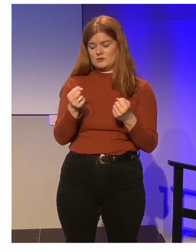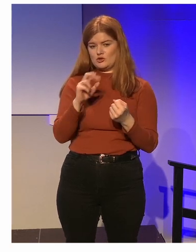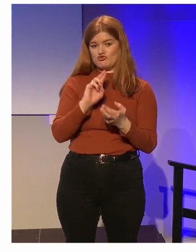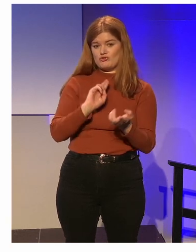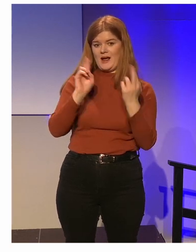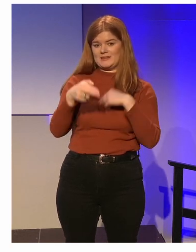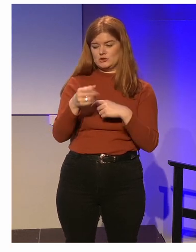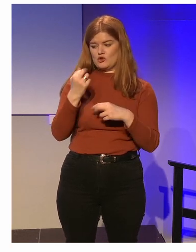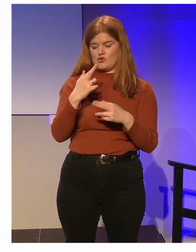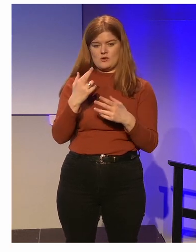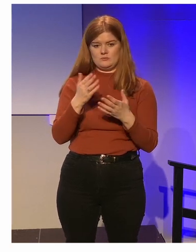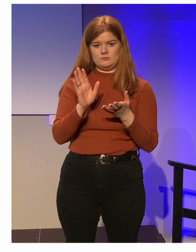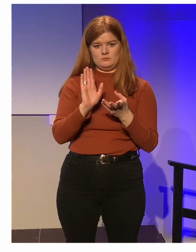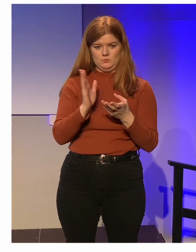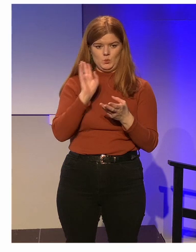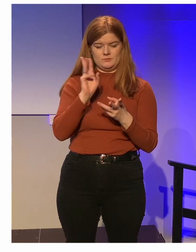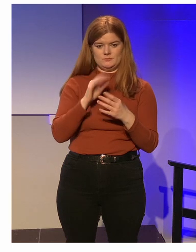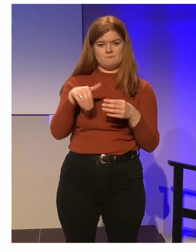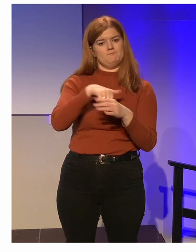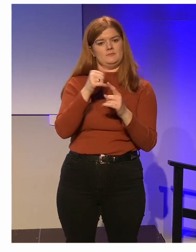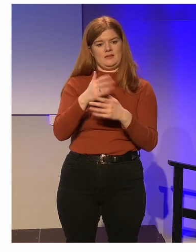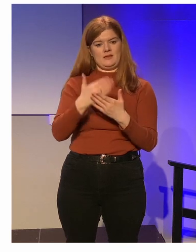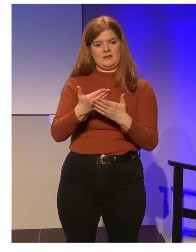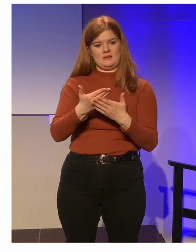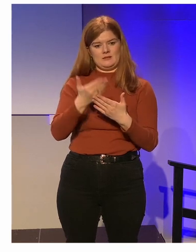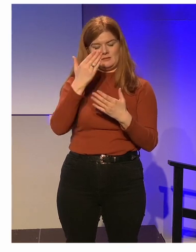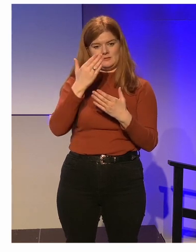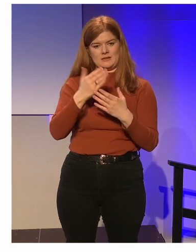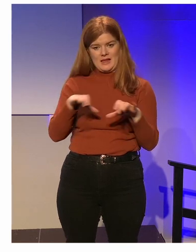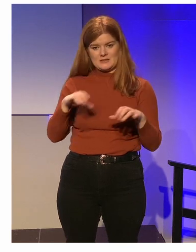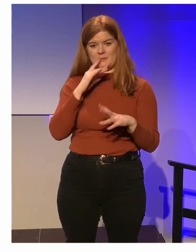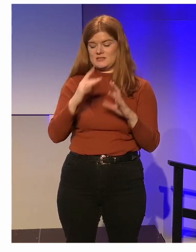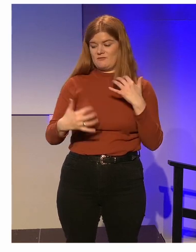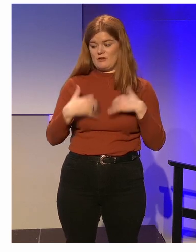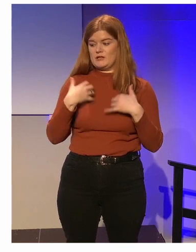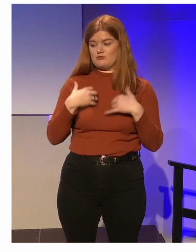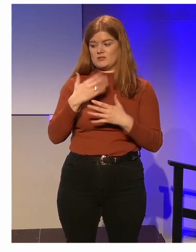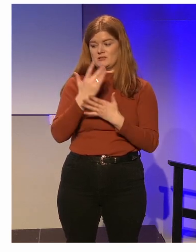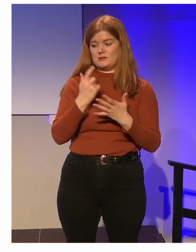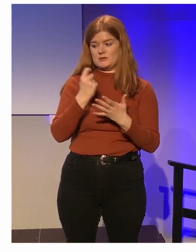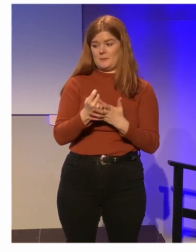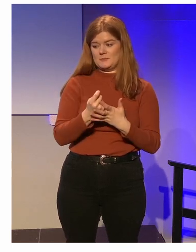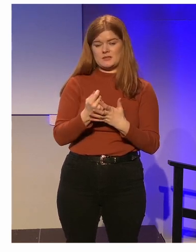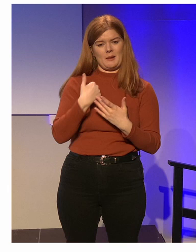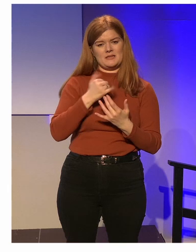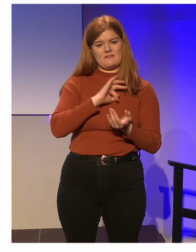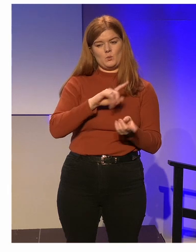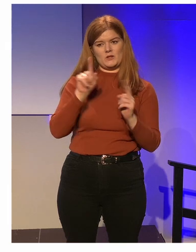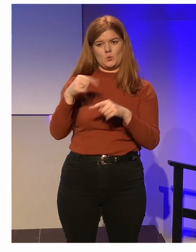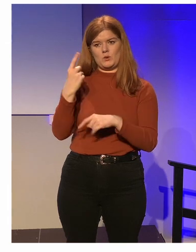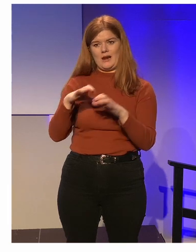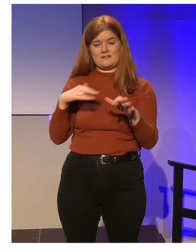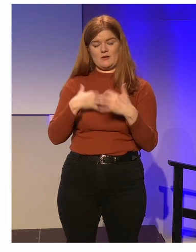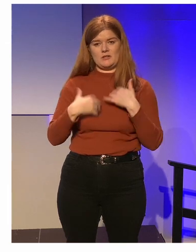react or engage in that lesson. So it's interesting. Sometimes, like I was in one which was a